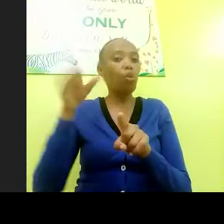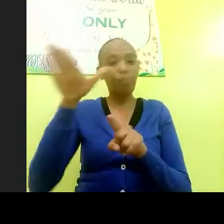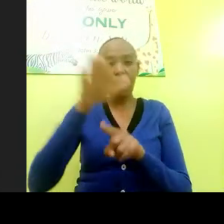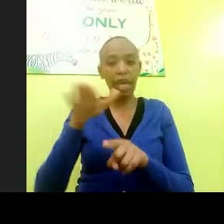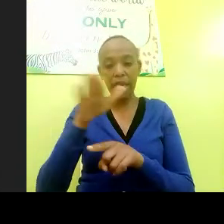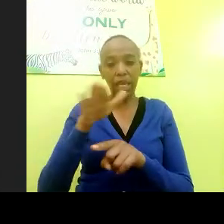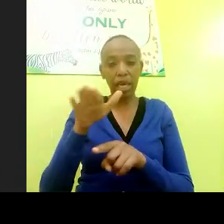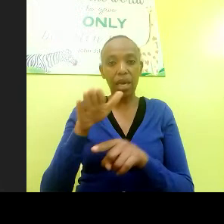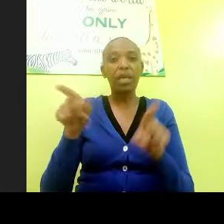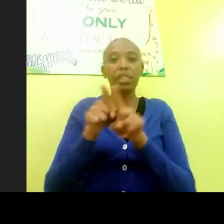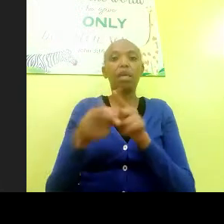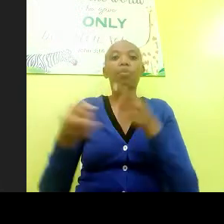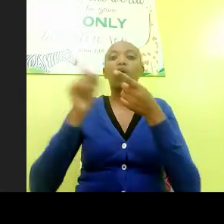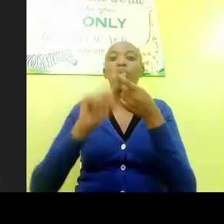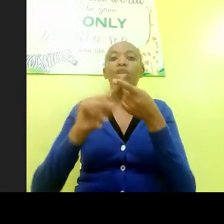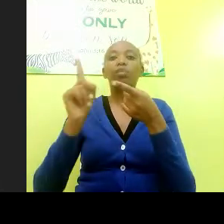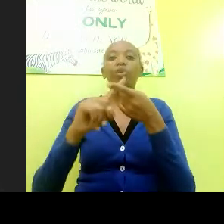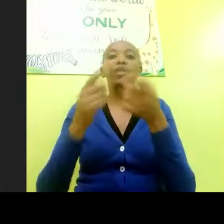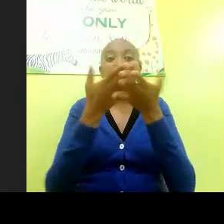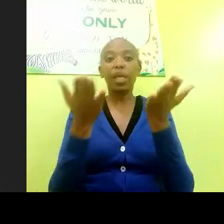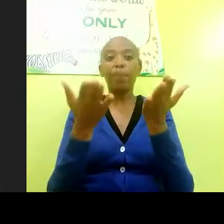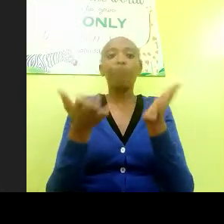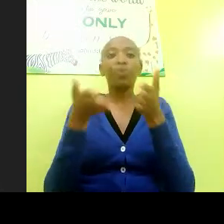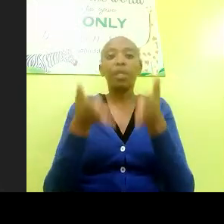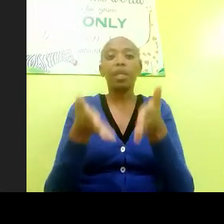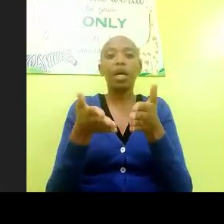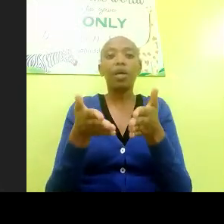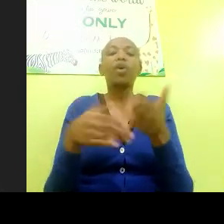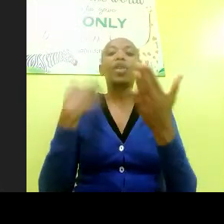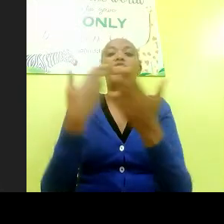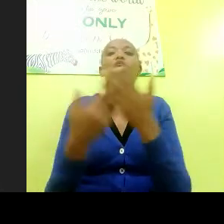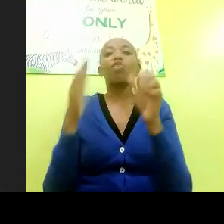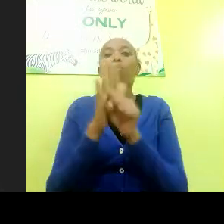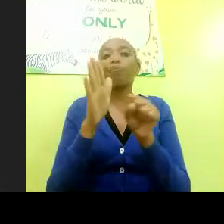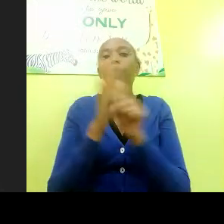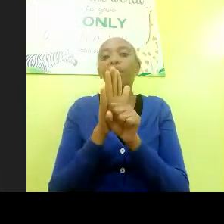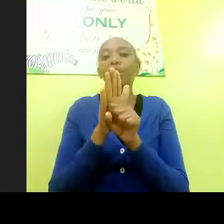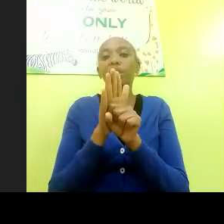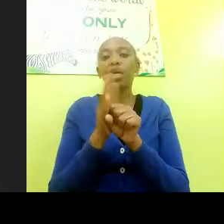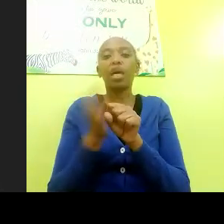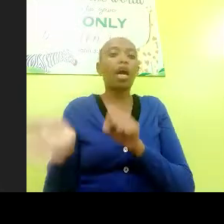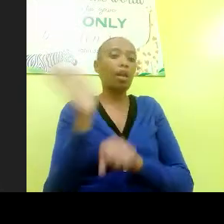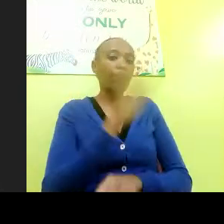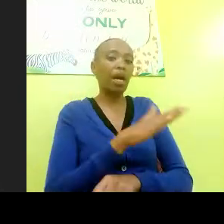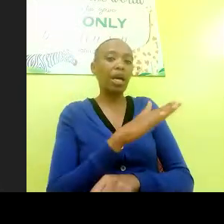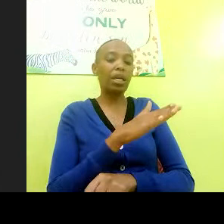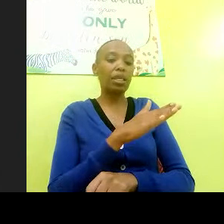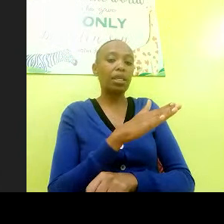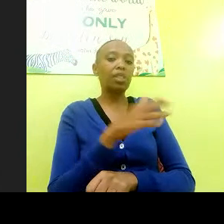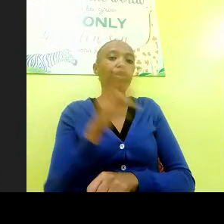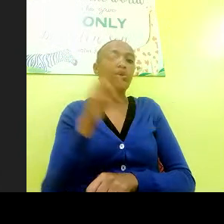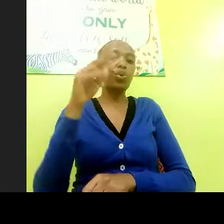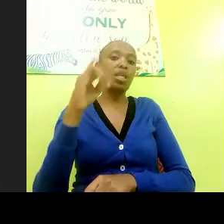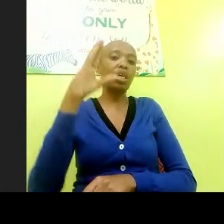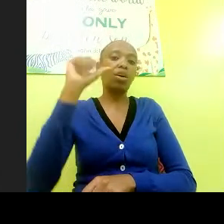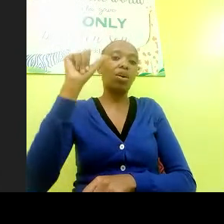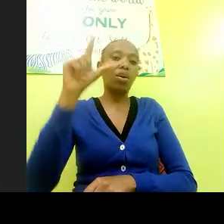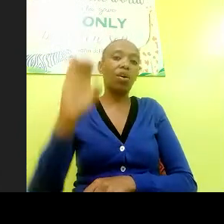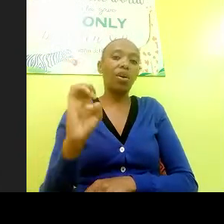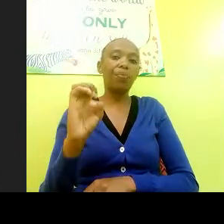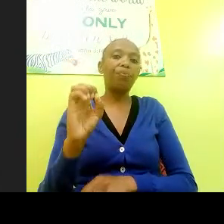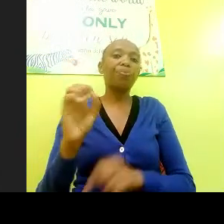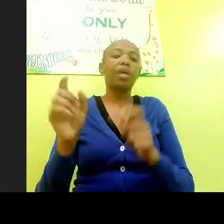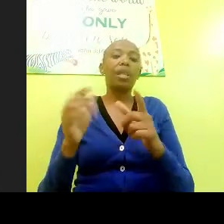are contributing to. So thank you so much. I'll go back to Nicole, and I